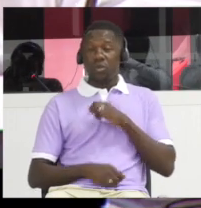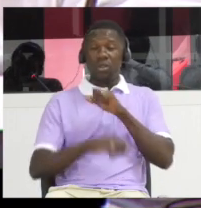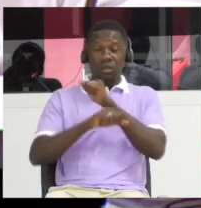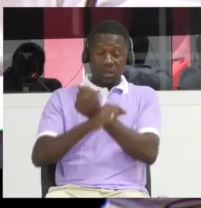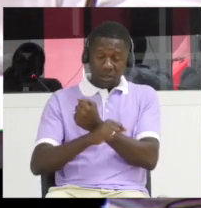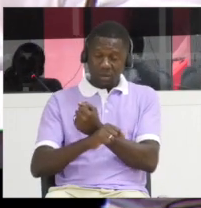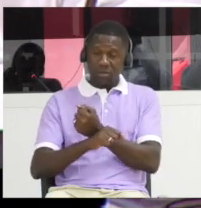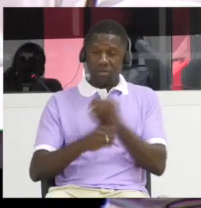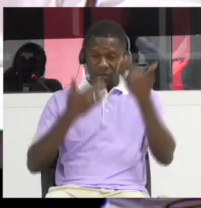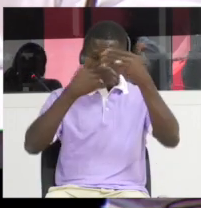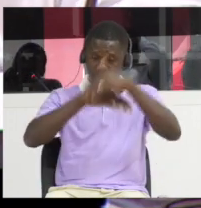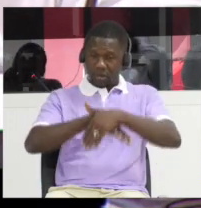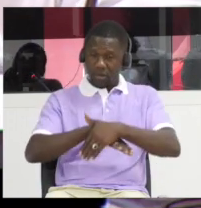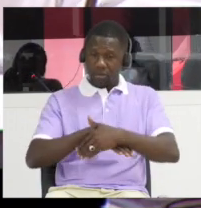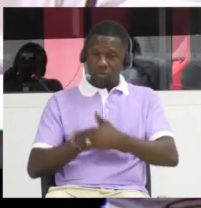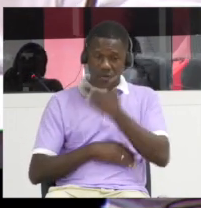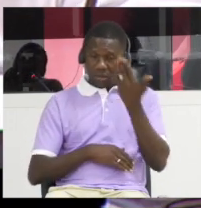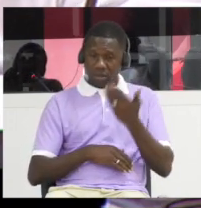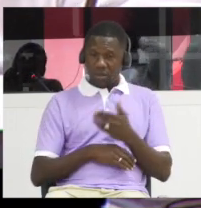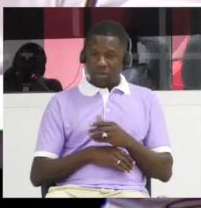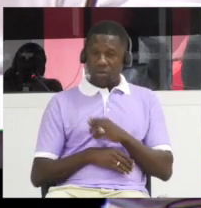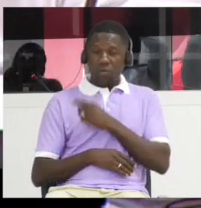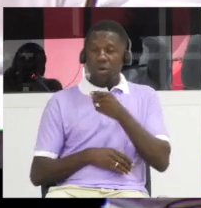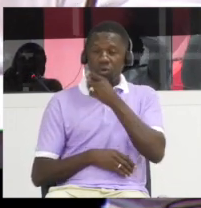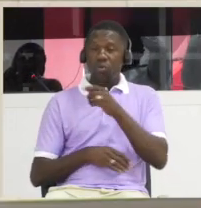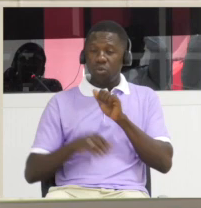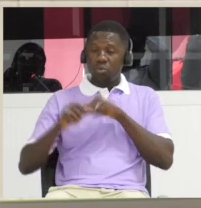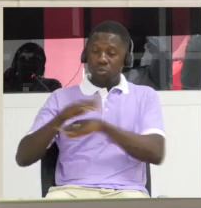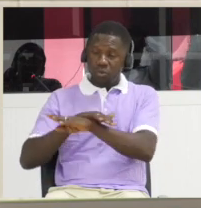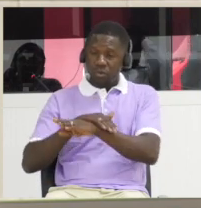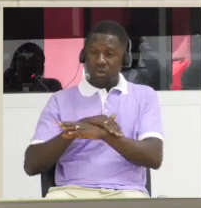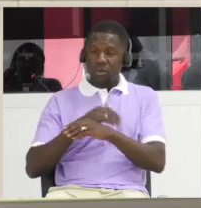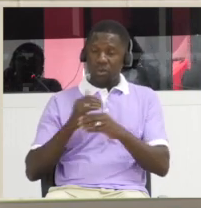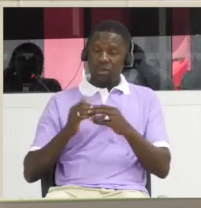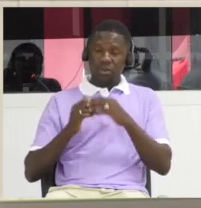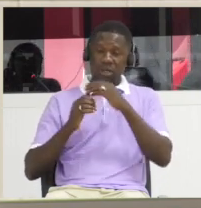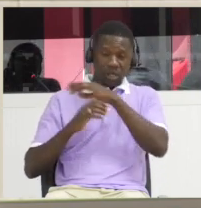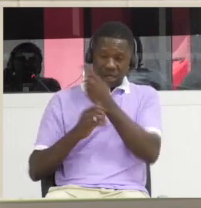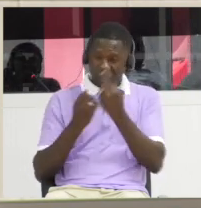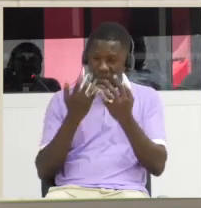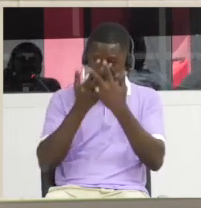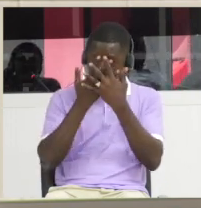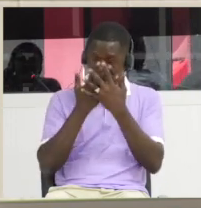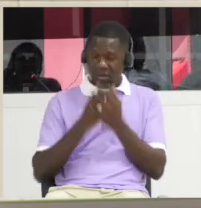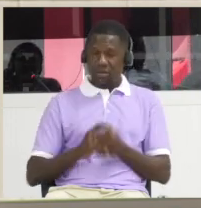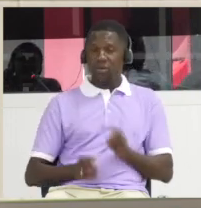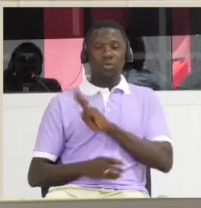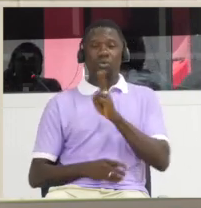were you put in any cell? No. We were in the office.